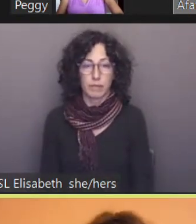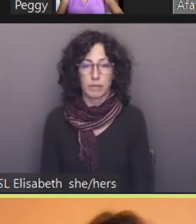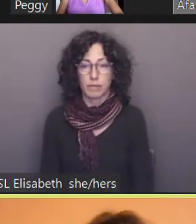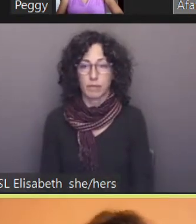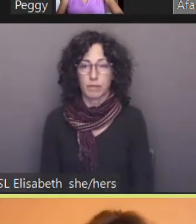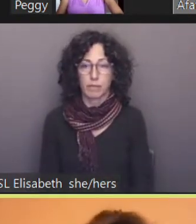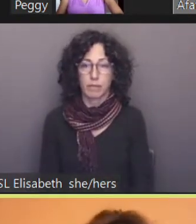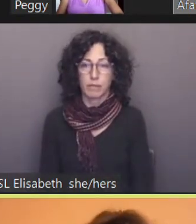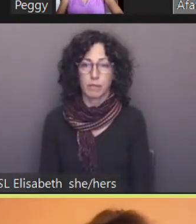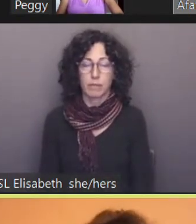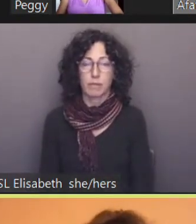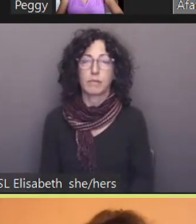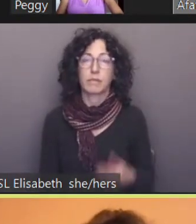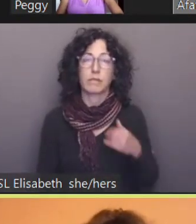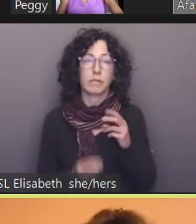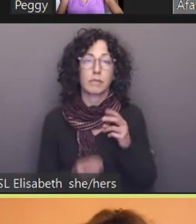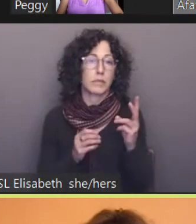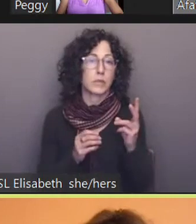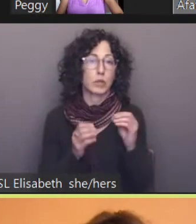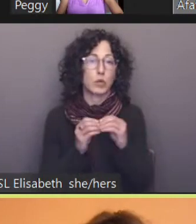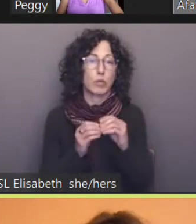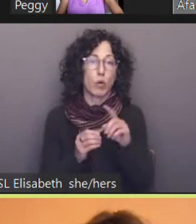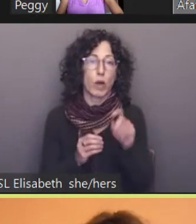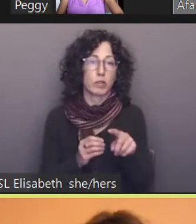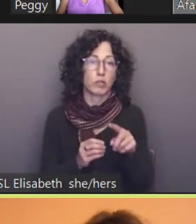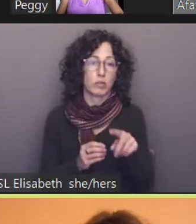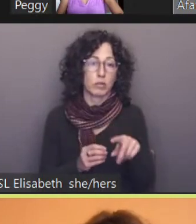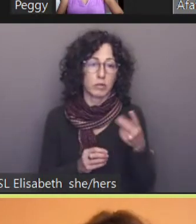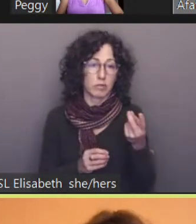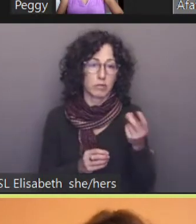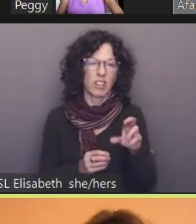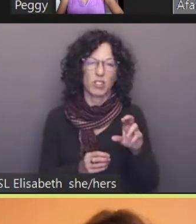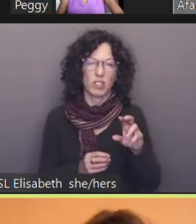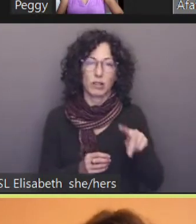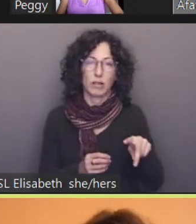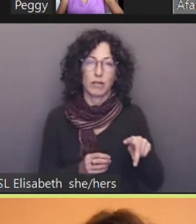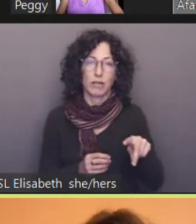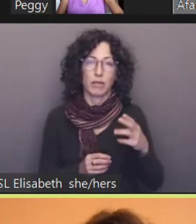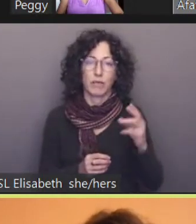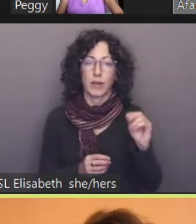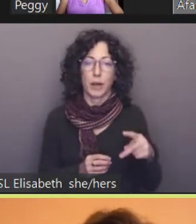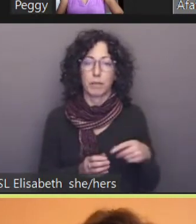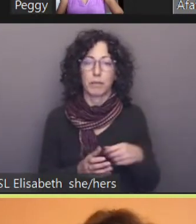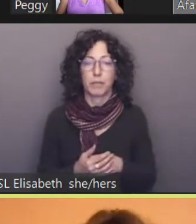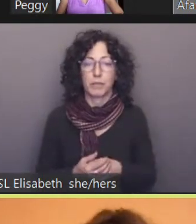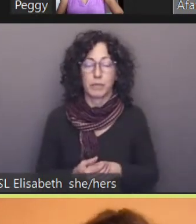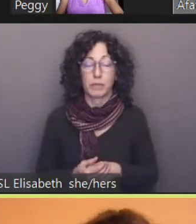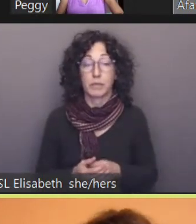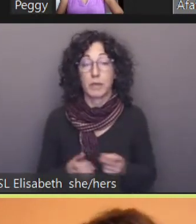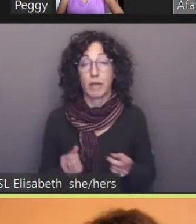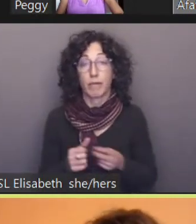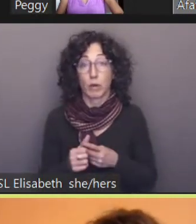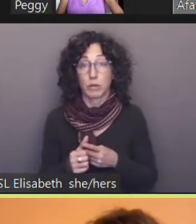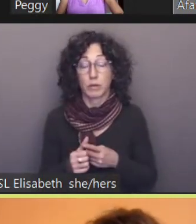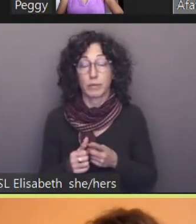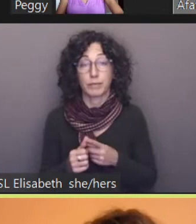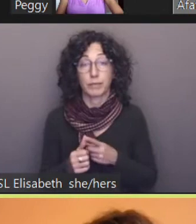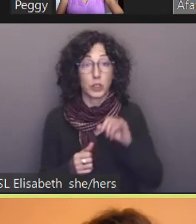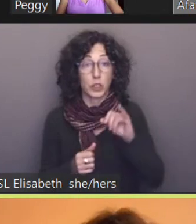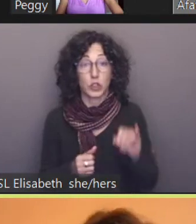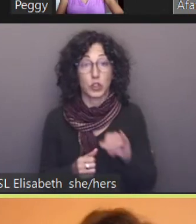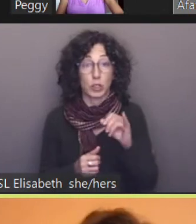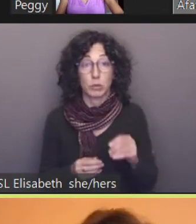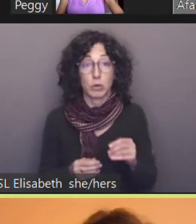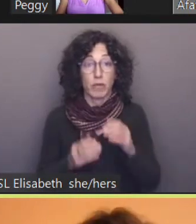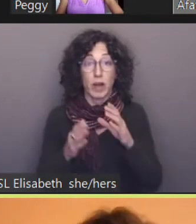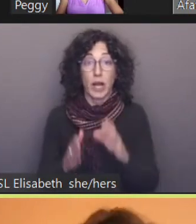Dr. Phillip, we have two more questions for you. The first one is, do we get the shot through our insurance provider?